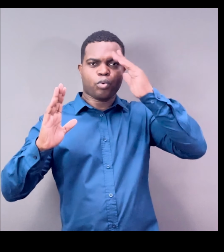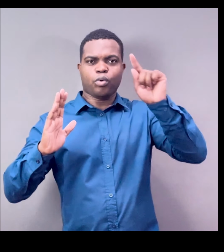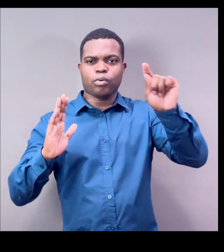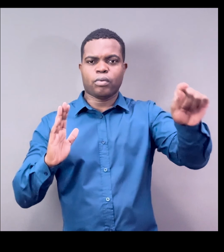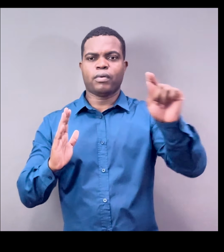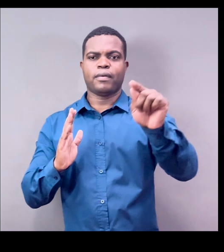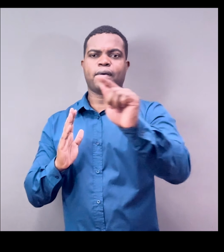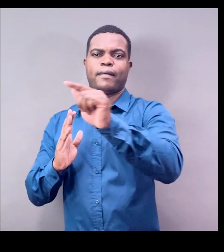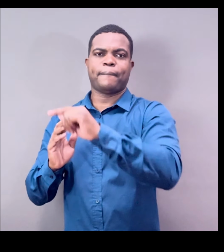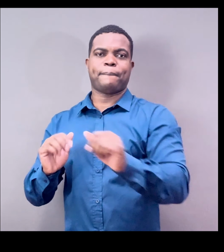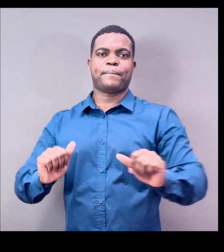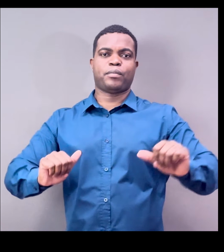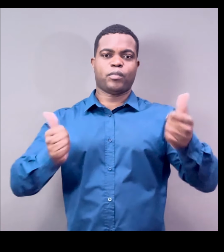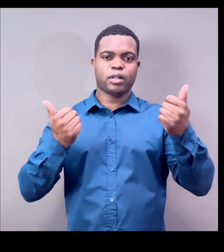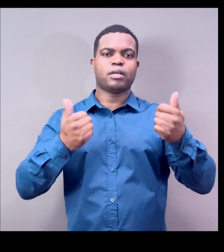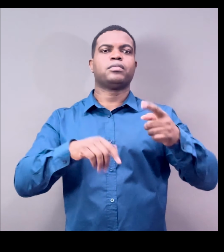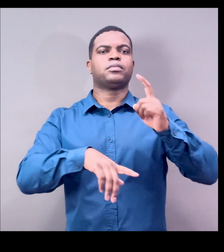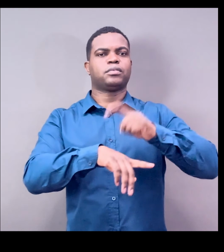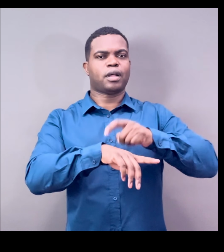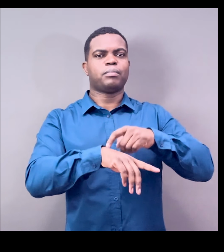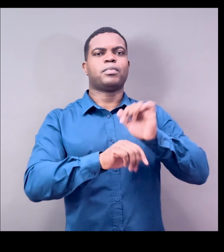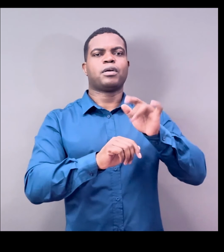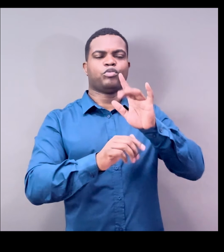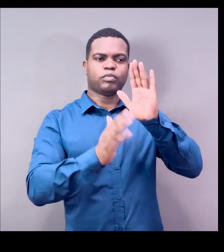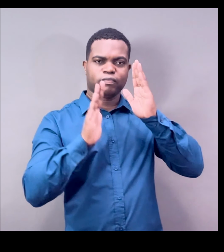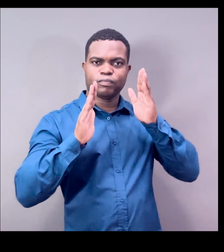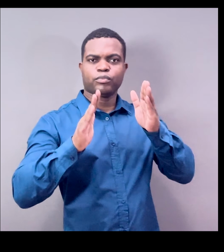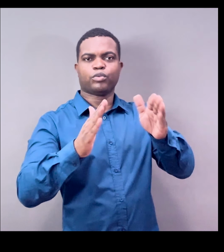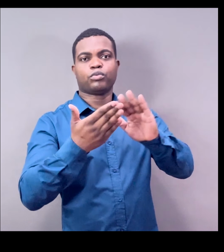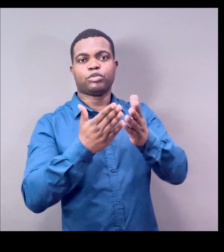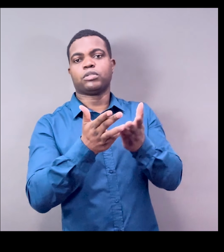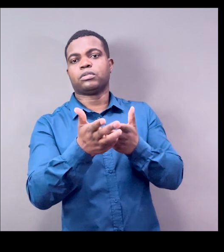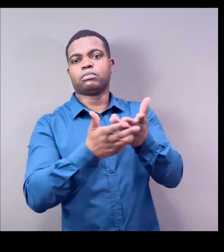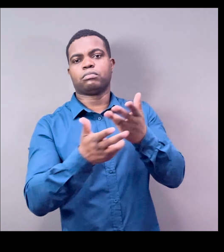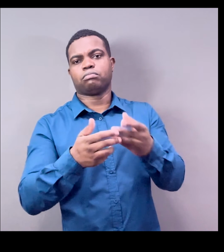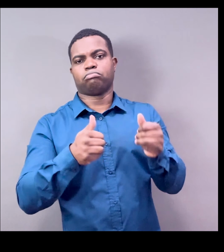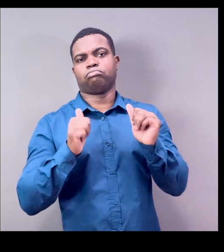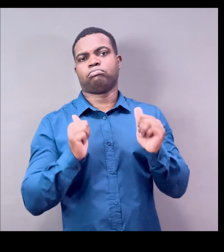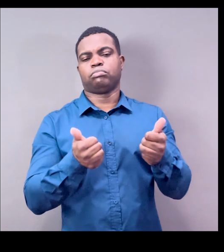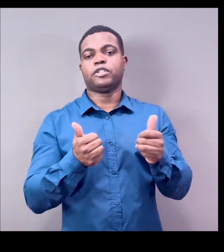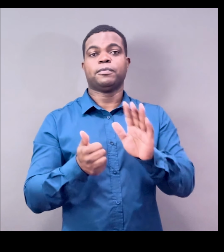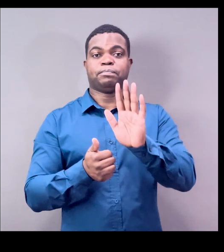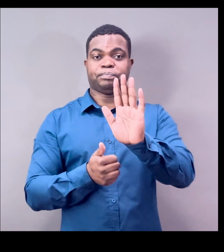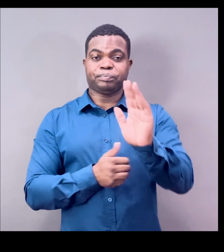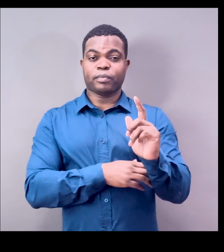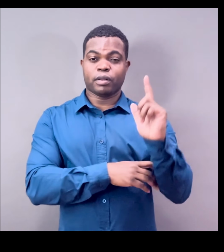invested in your community engagement efforts, even before